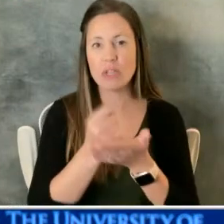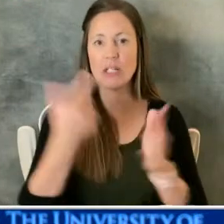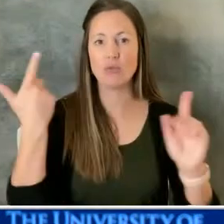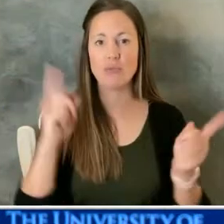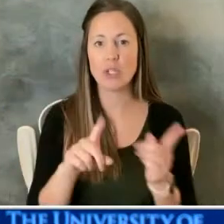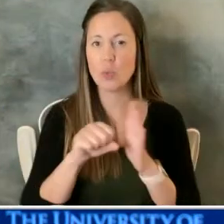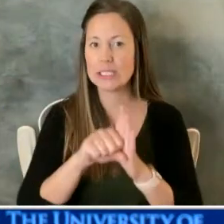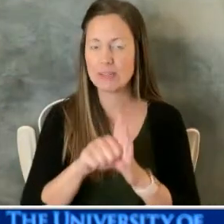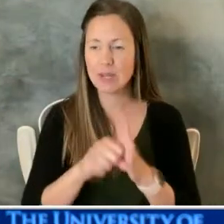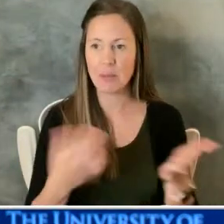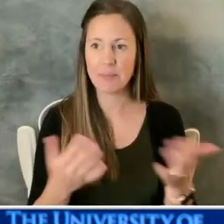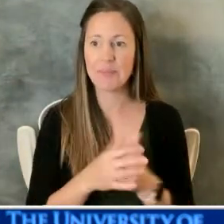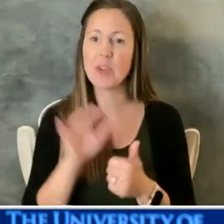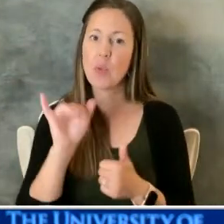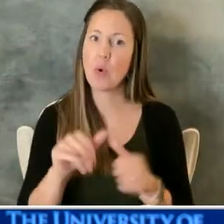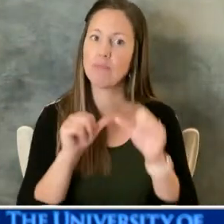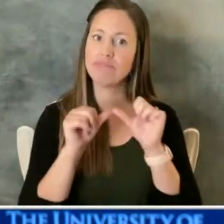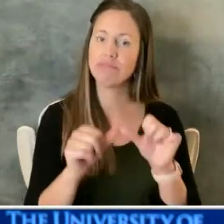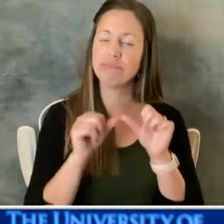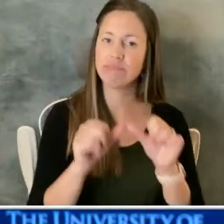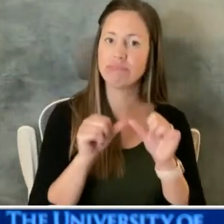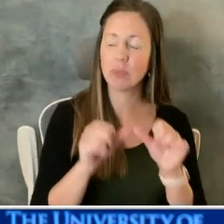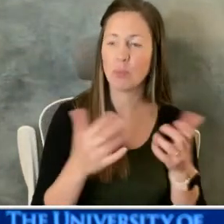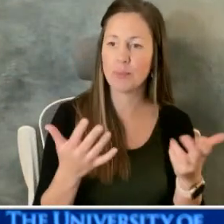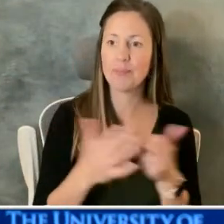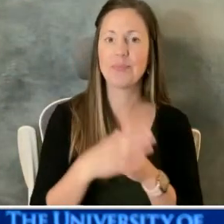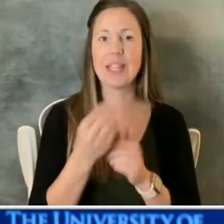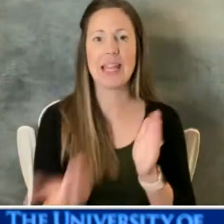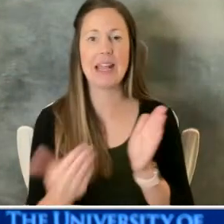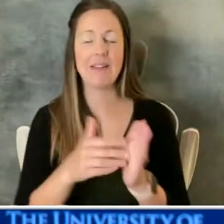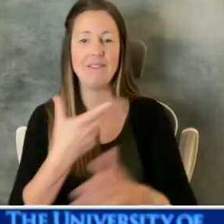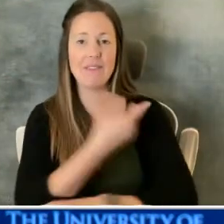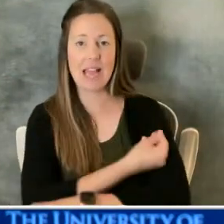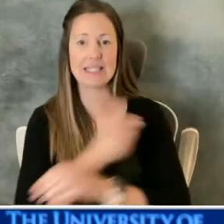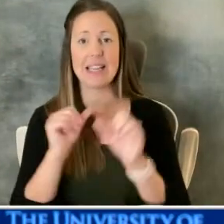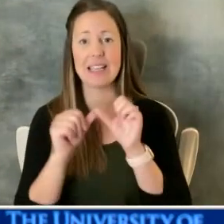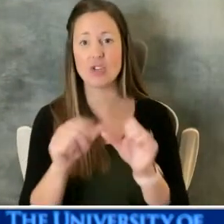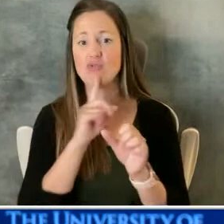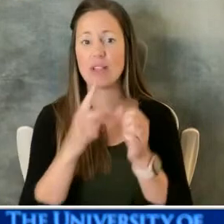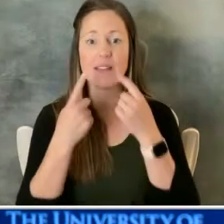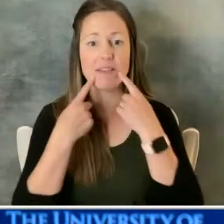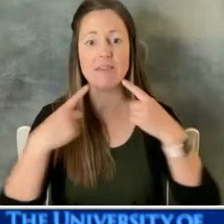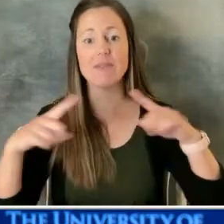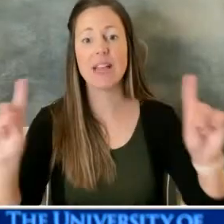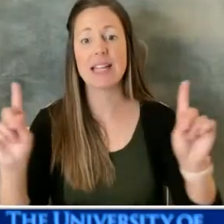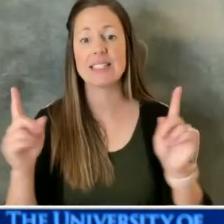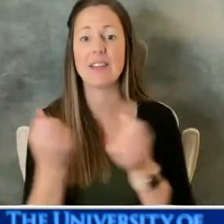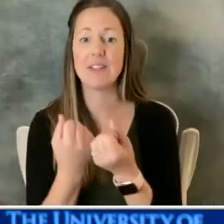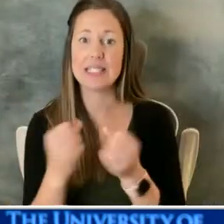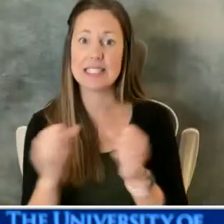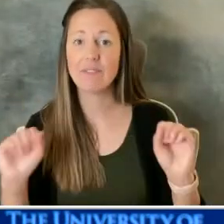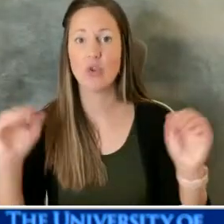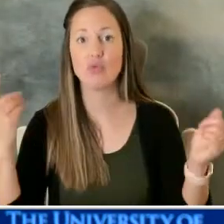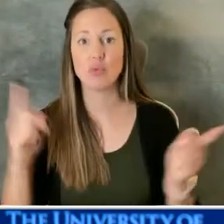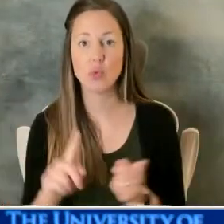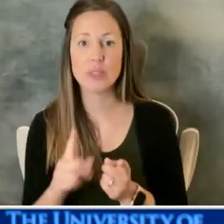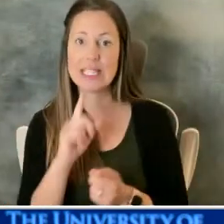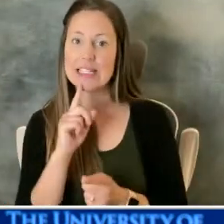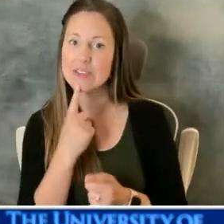are ongoing as well. And again, these vaccines continue to be very effective and very safe at reducing the severity